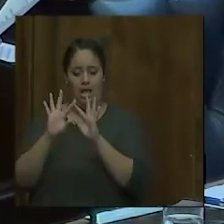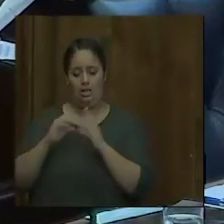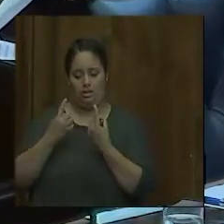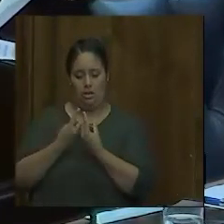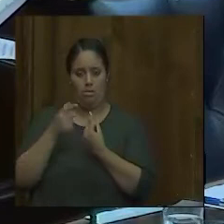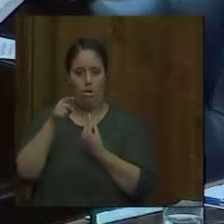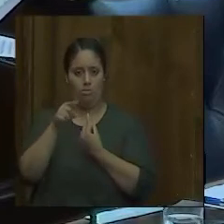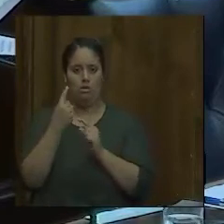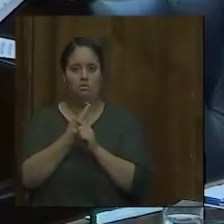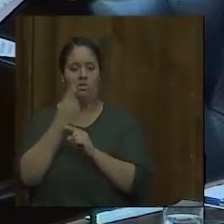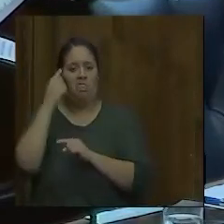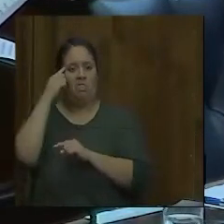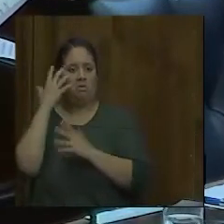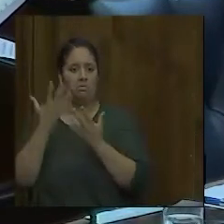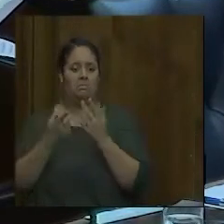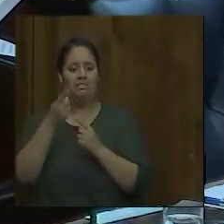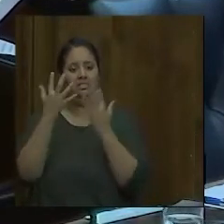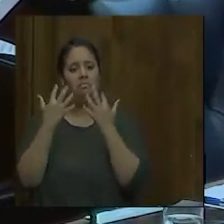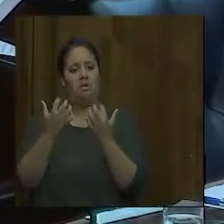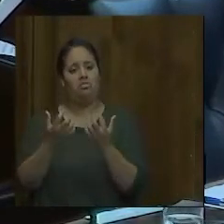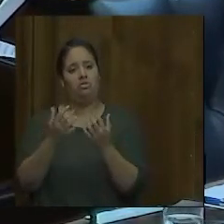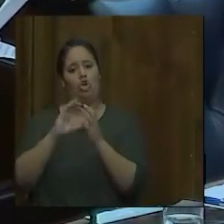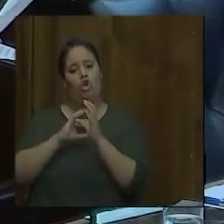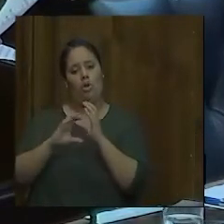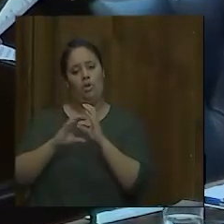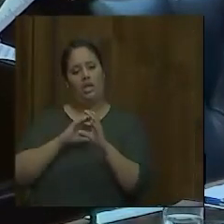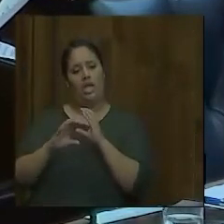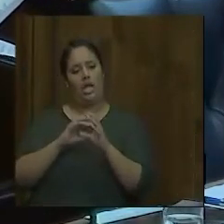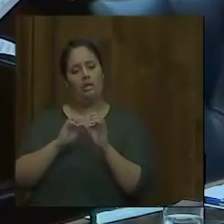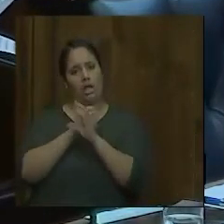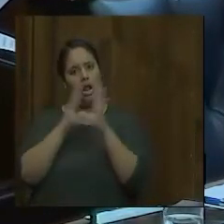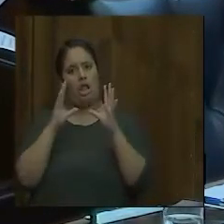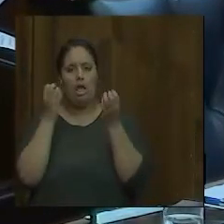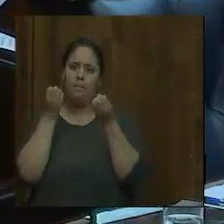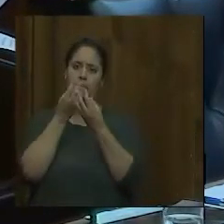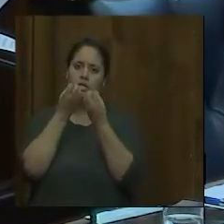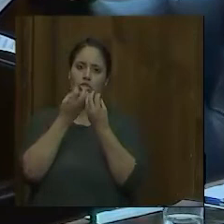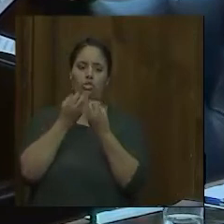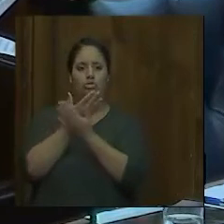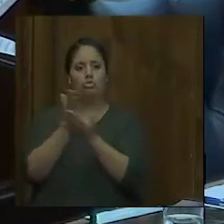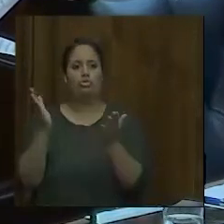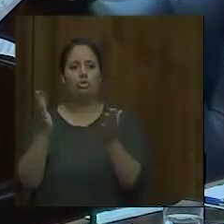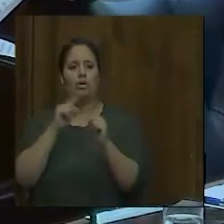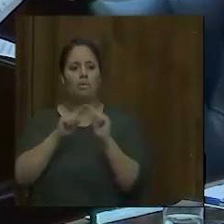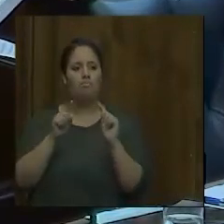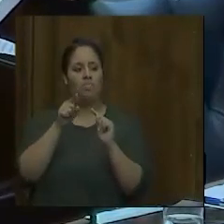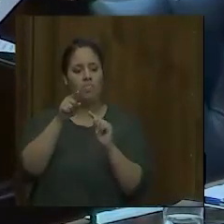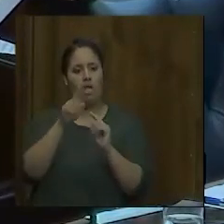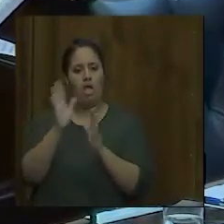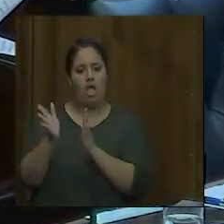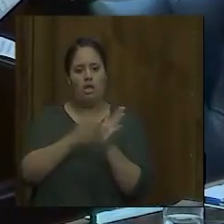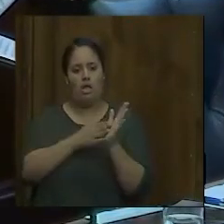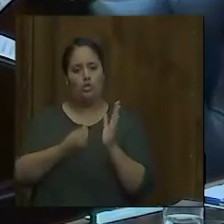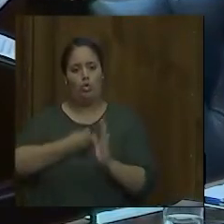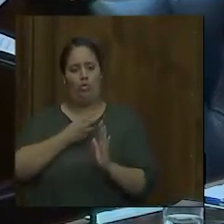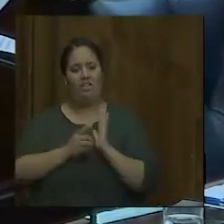department thought this budget are communicating a clear message that they are against